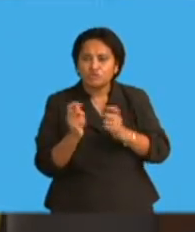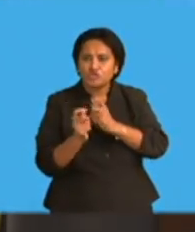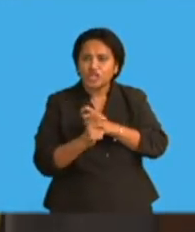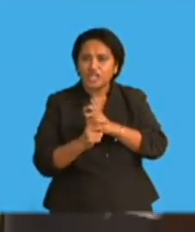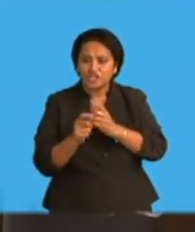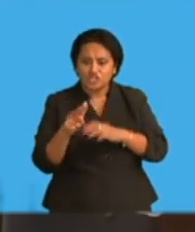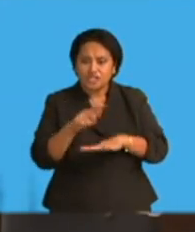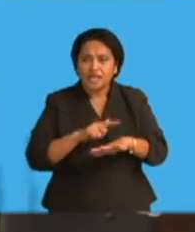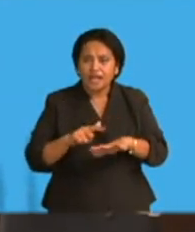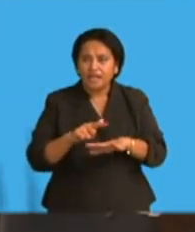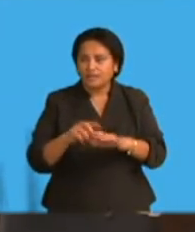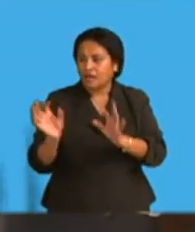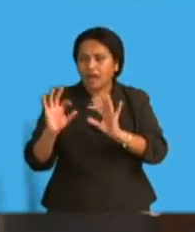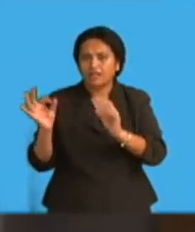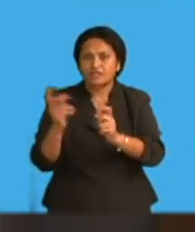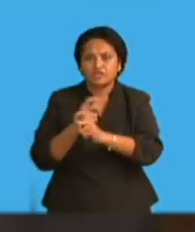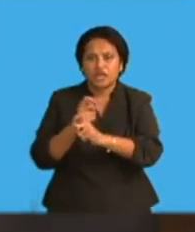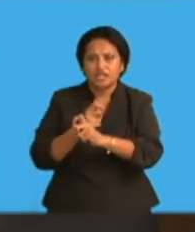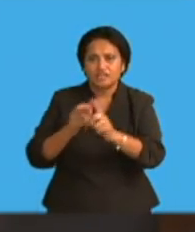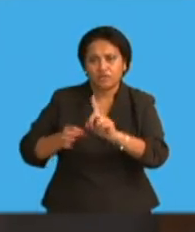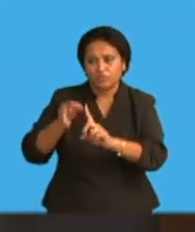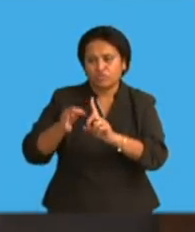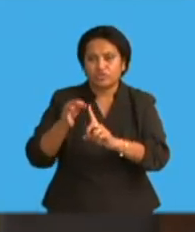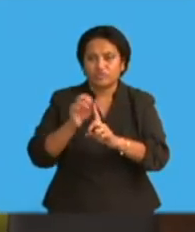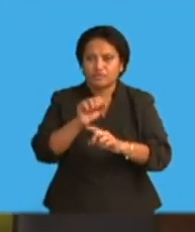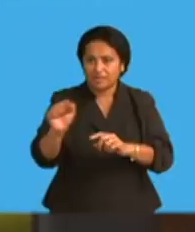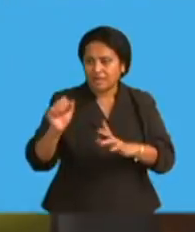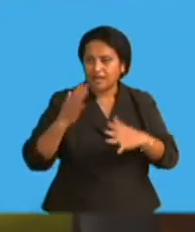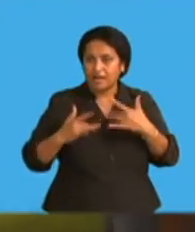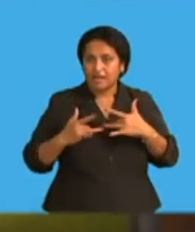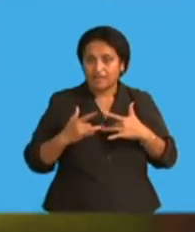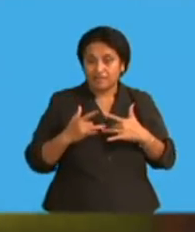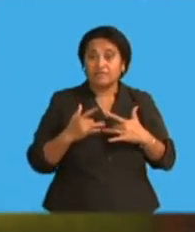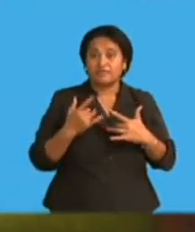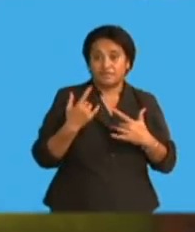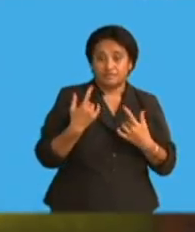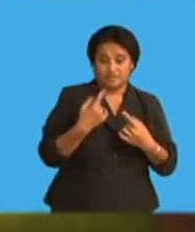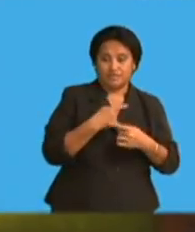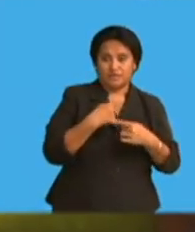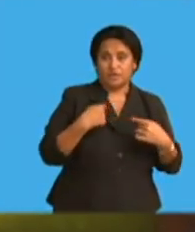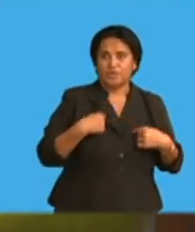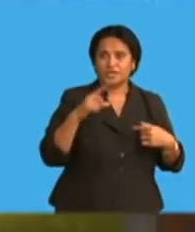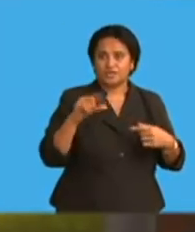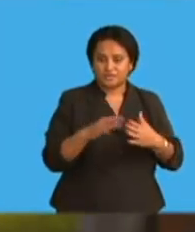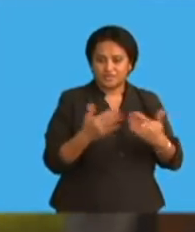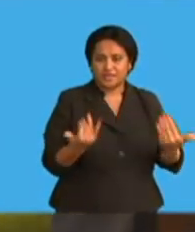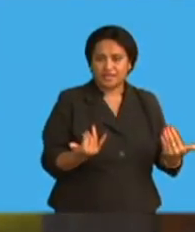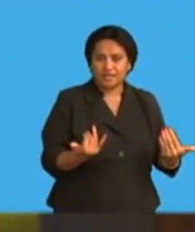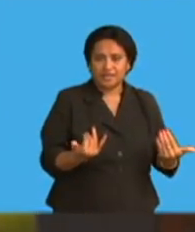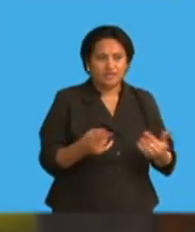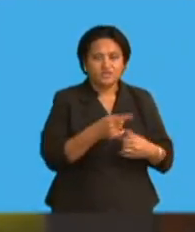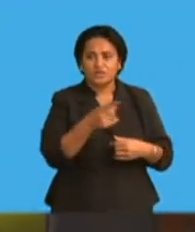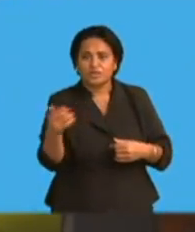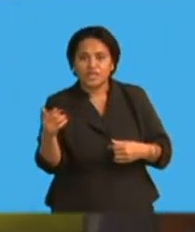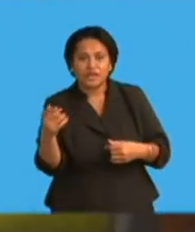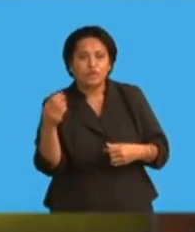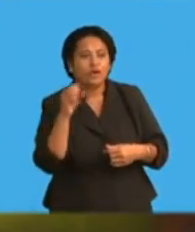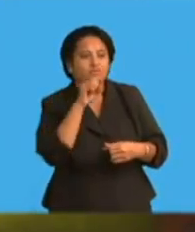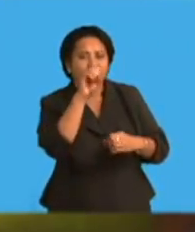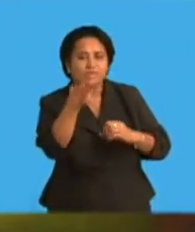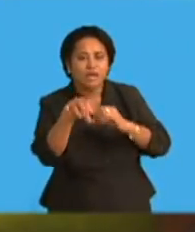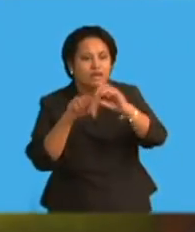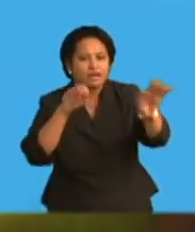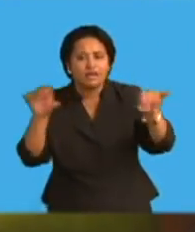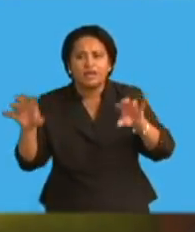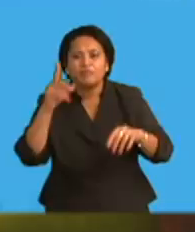doing a review of that. So, Madam Speaker, again, you know, there's a lot of talk. They go around telling these people, you should be getting X number of $1 million you for